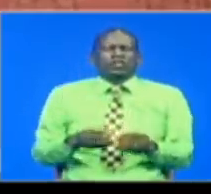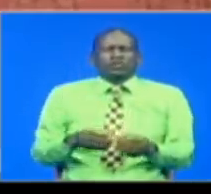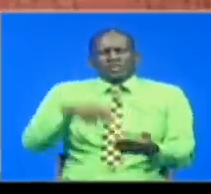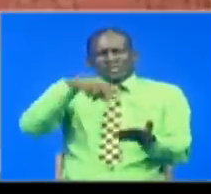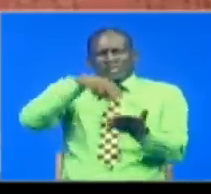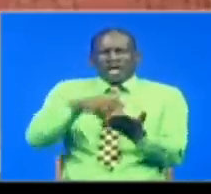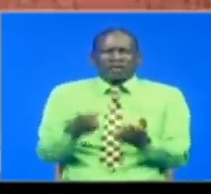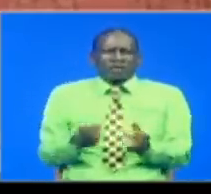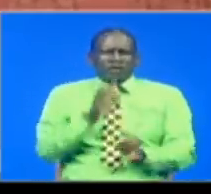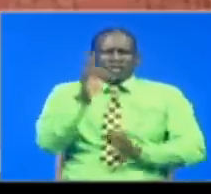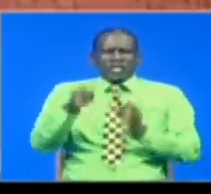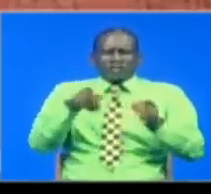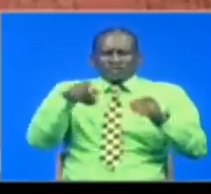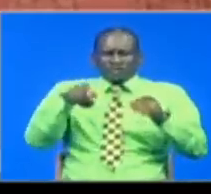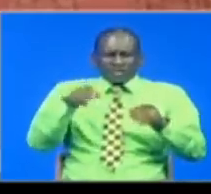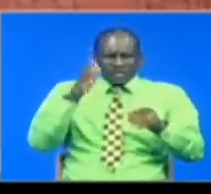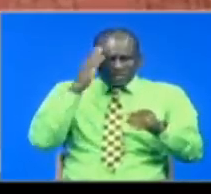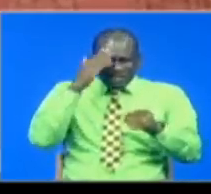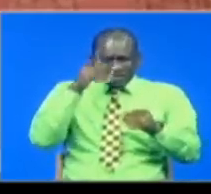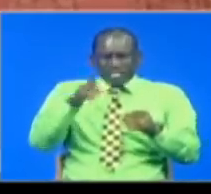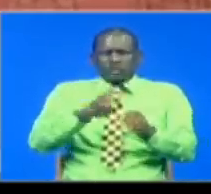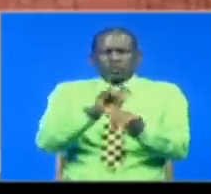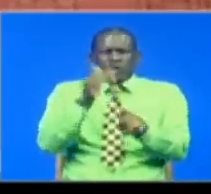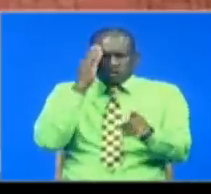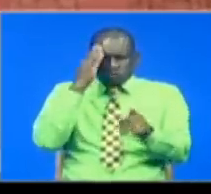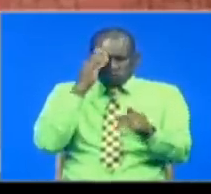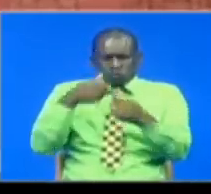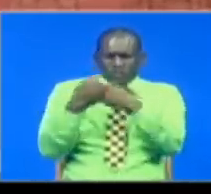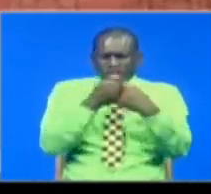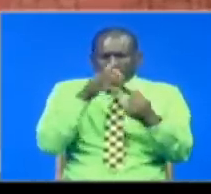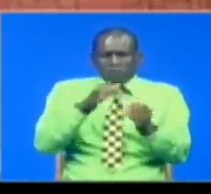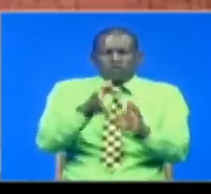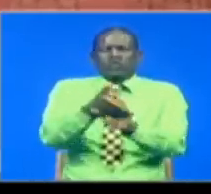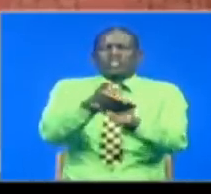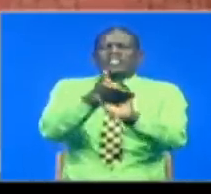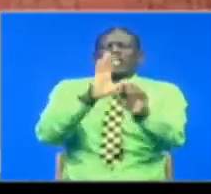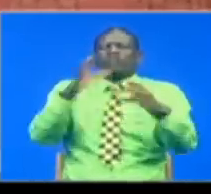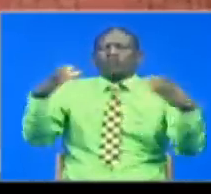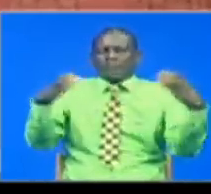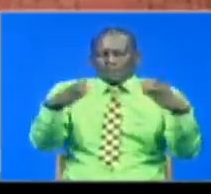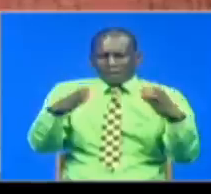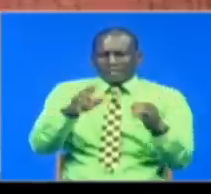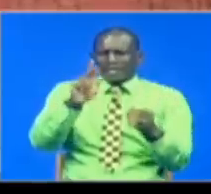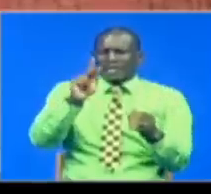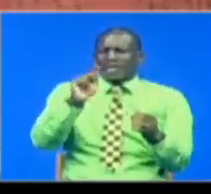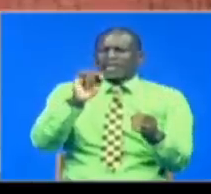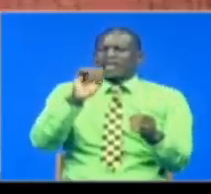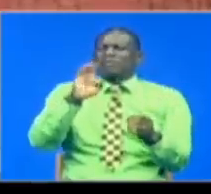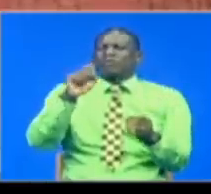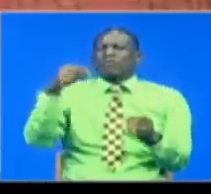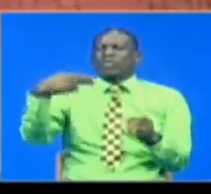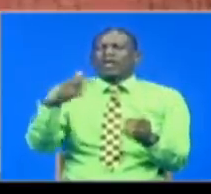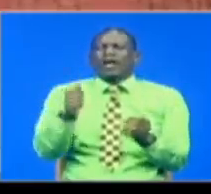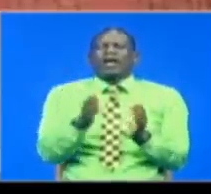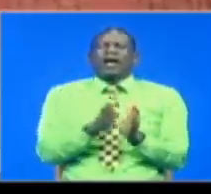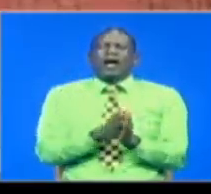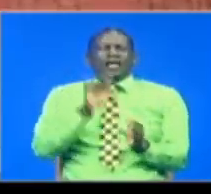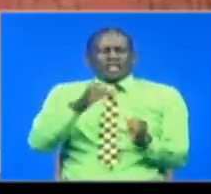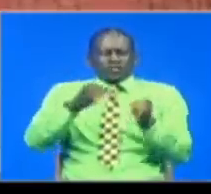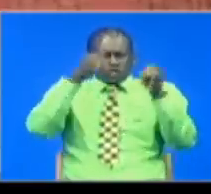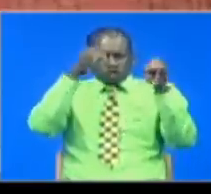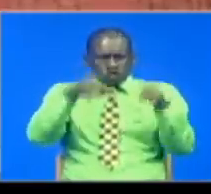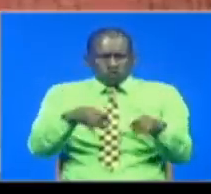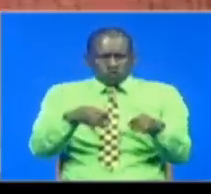popular, we challenge him now to resign from the party and seek a fresh mandate from the